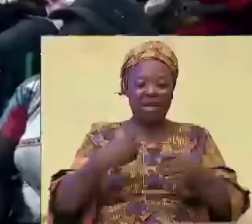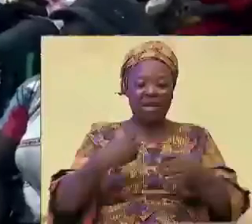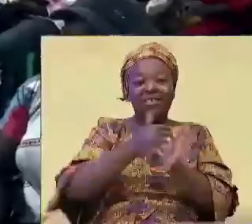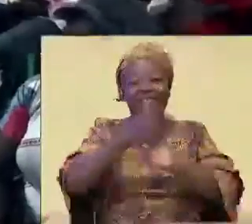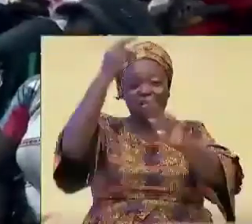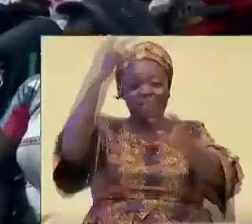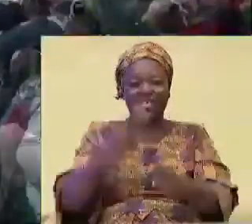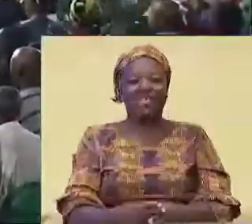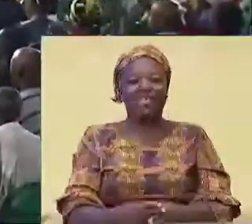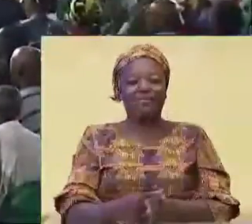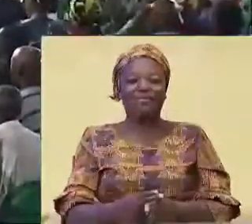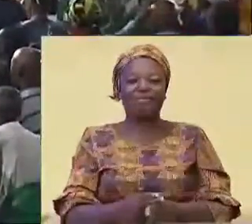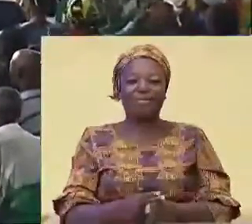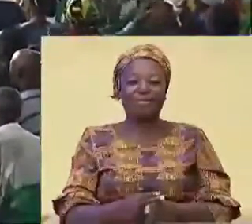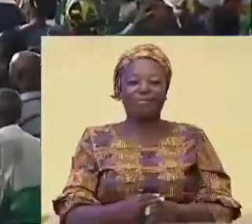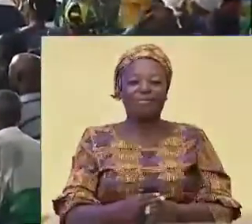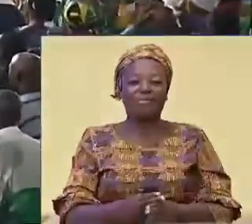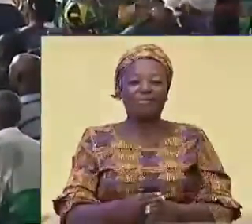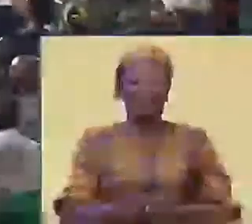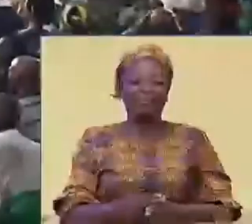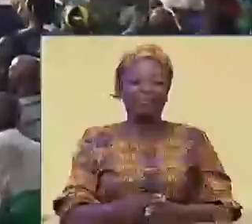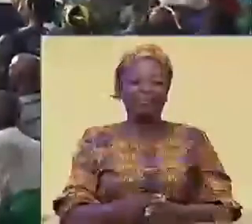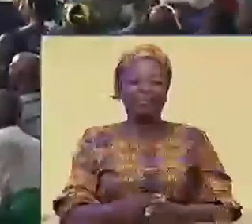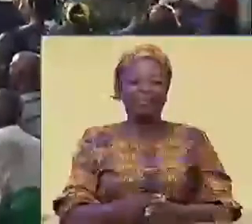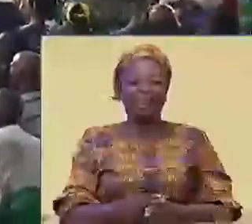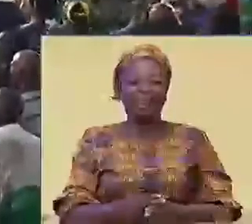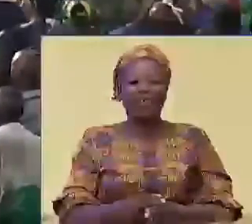in Jesus' name.